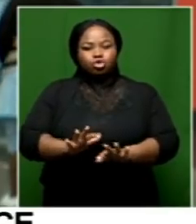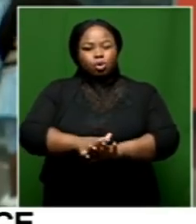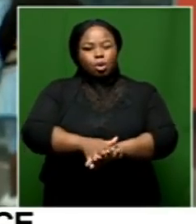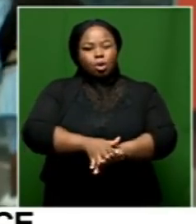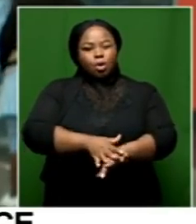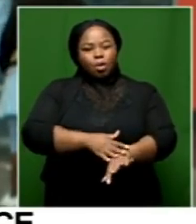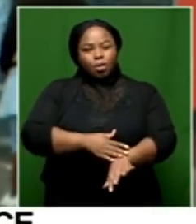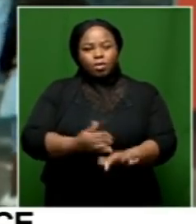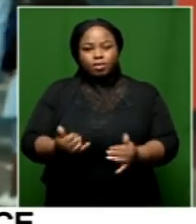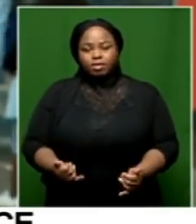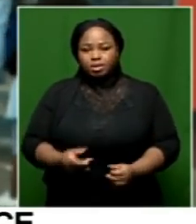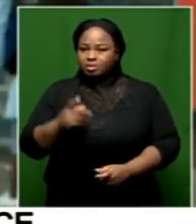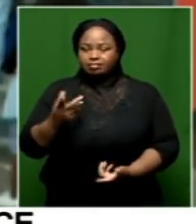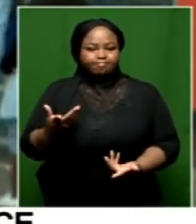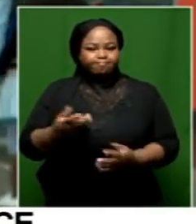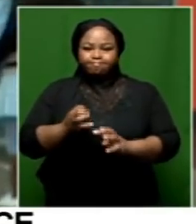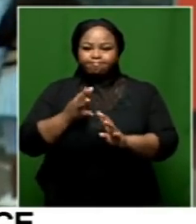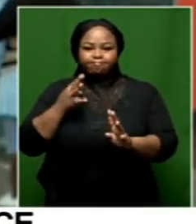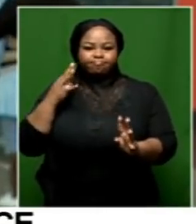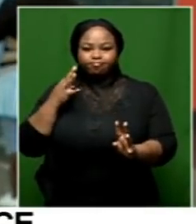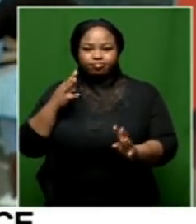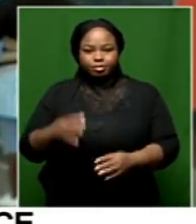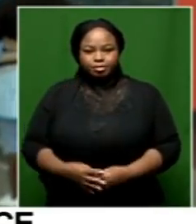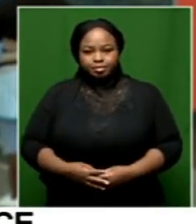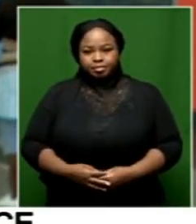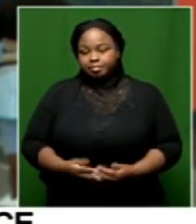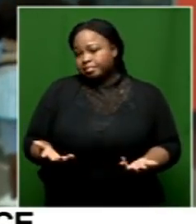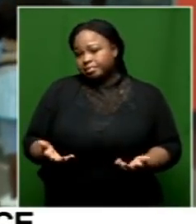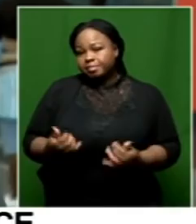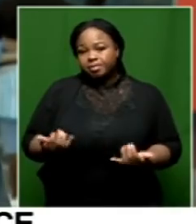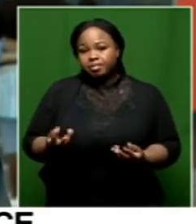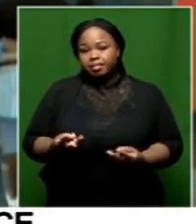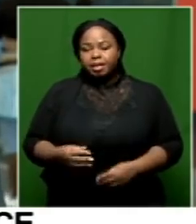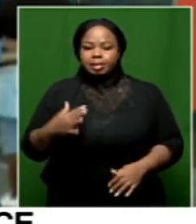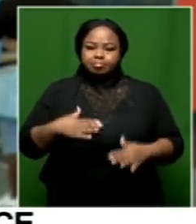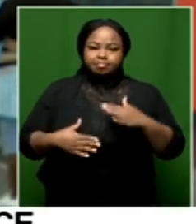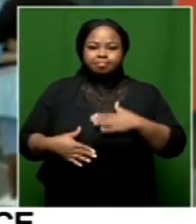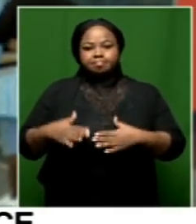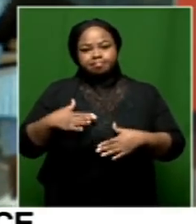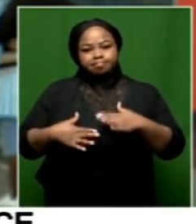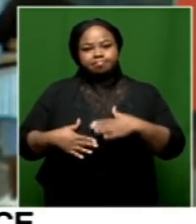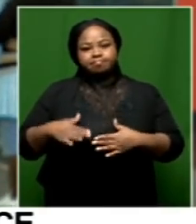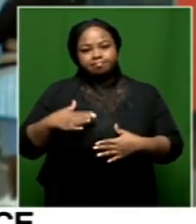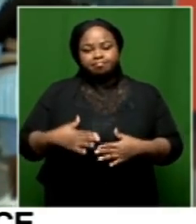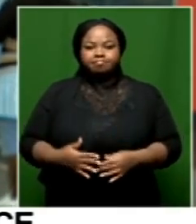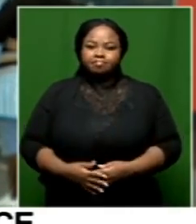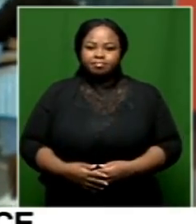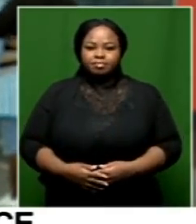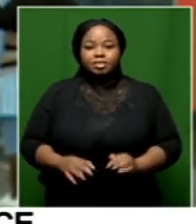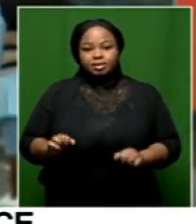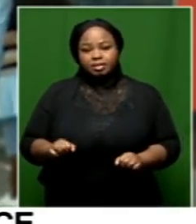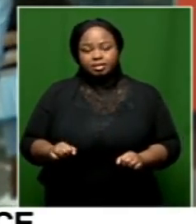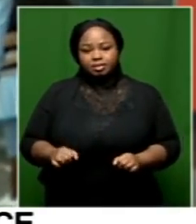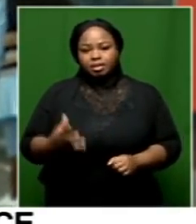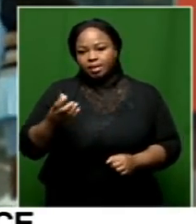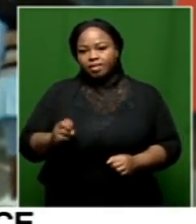snail's pace. It's hardly moving, and people are patiently waiting. And obviously there